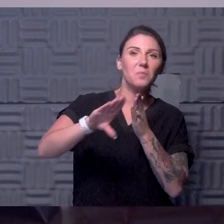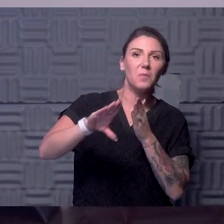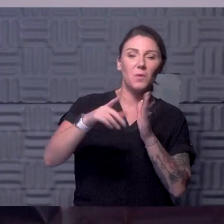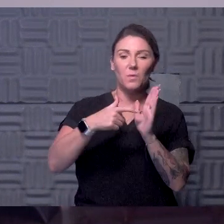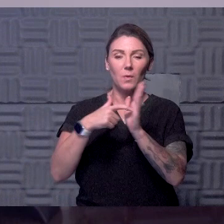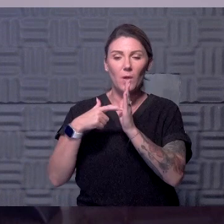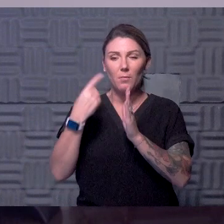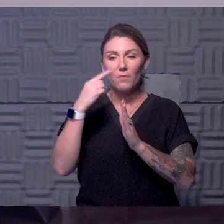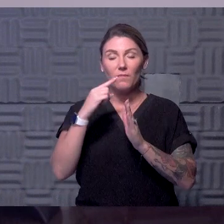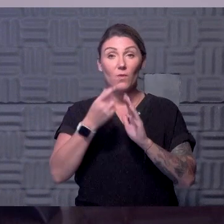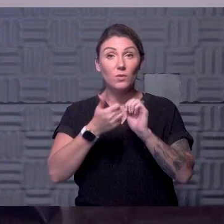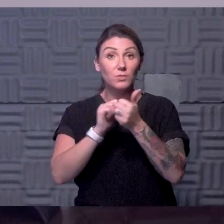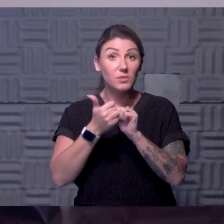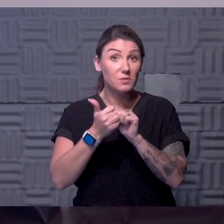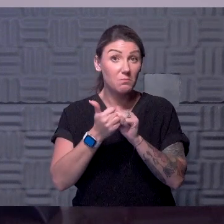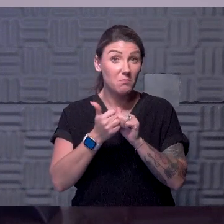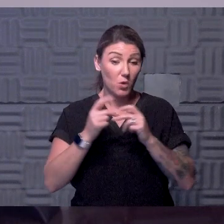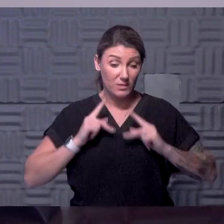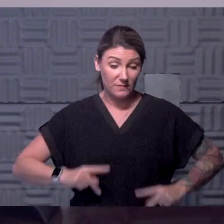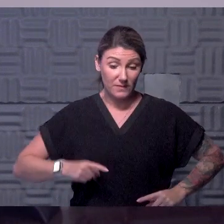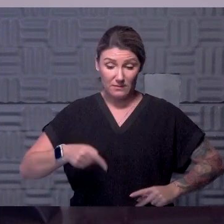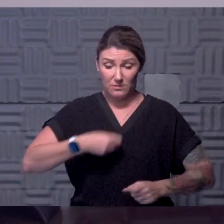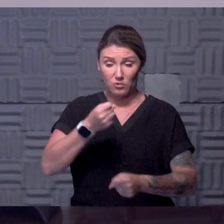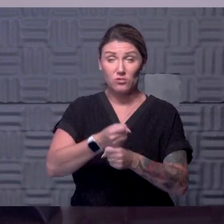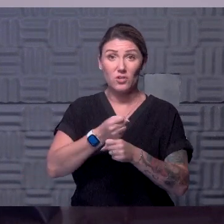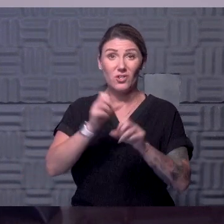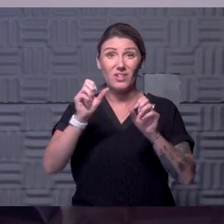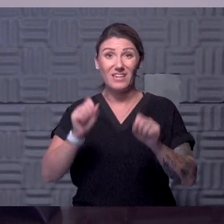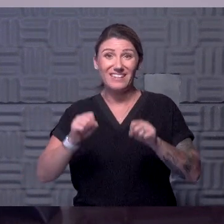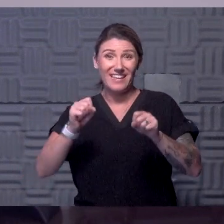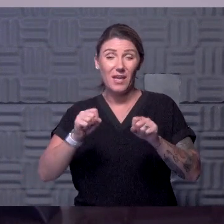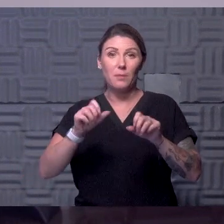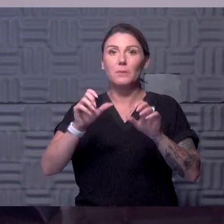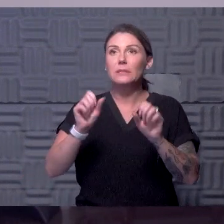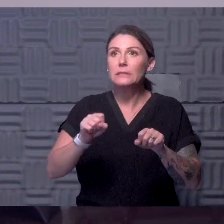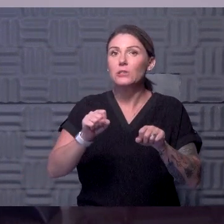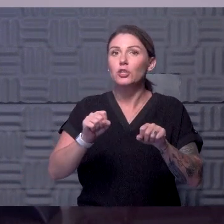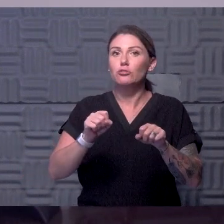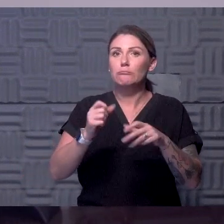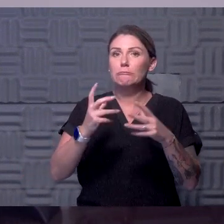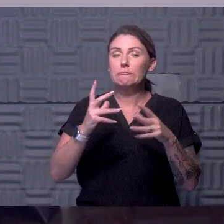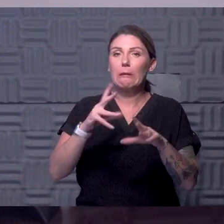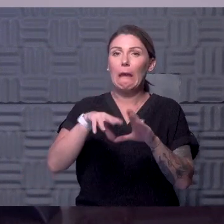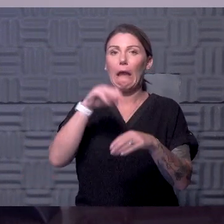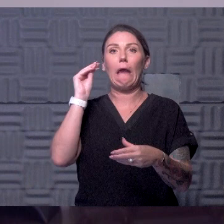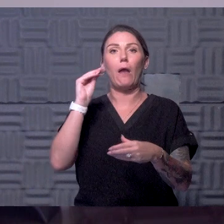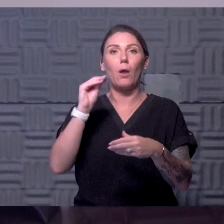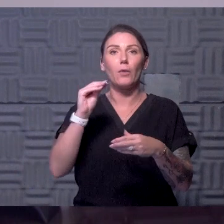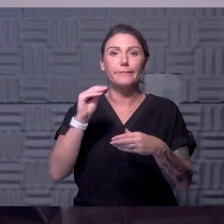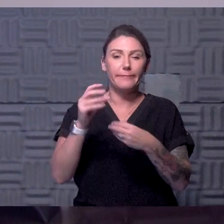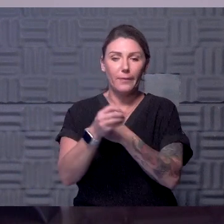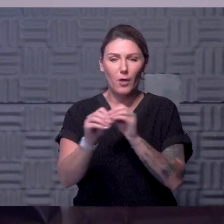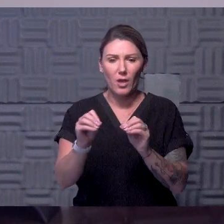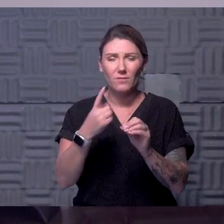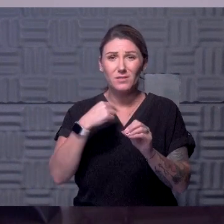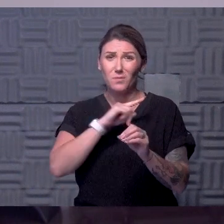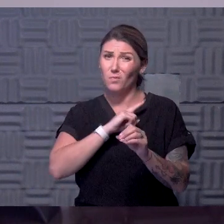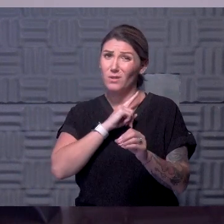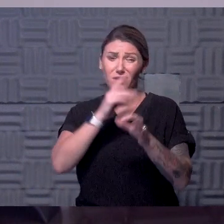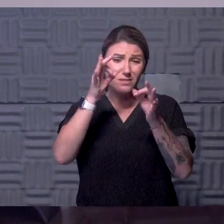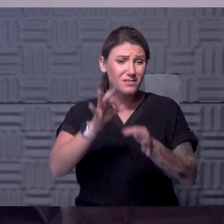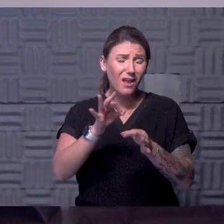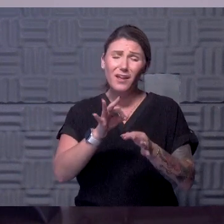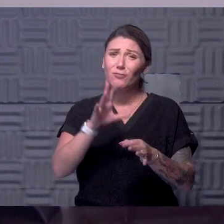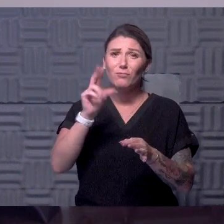a sports physical this year so that we could potentially keep them out of offices and stuff. And unanimously, we decided that it's